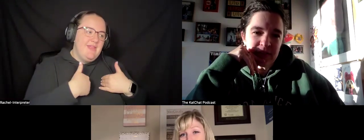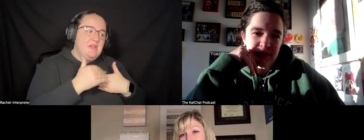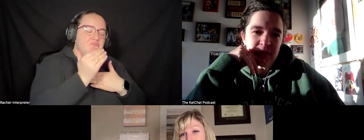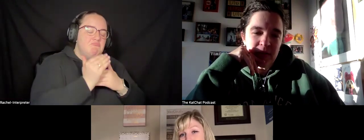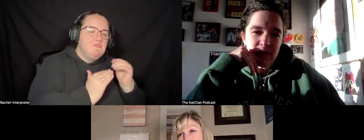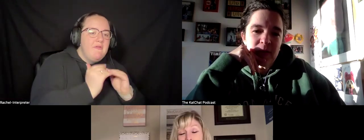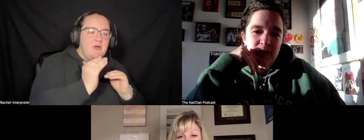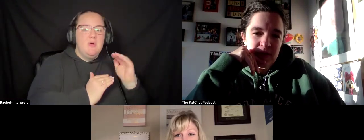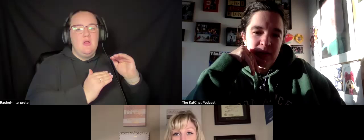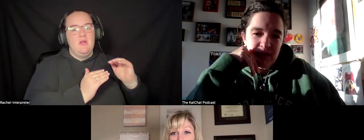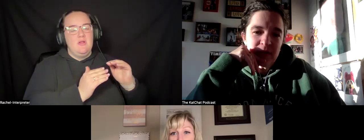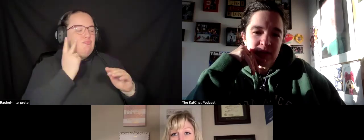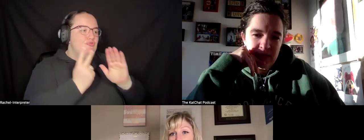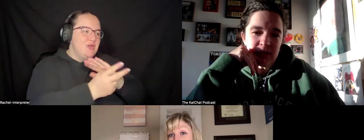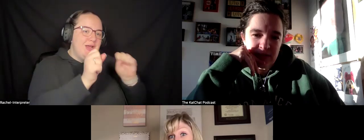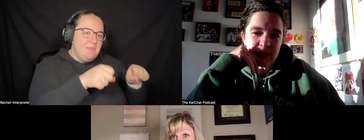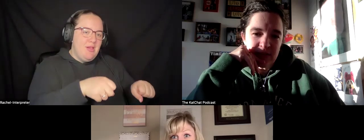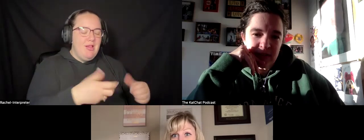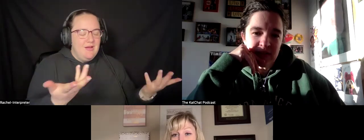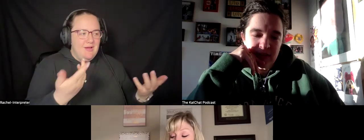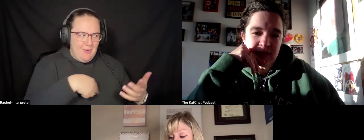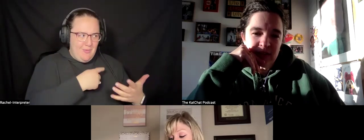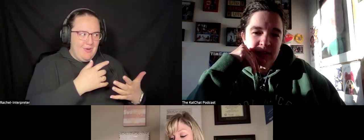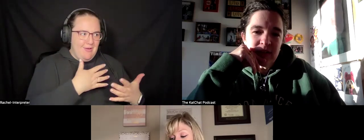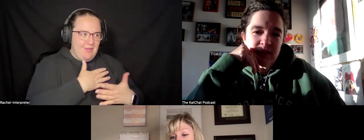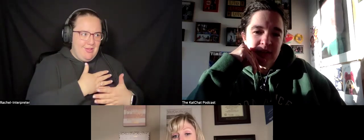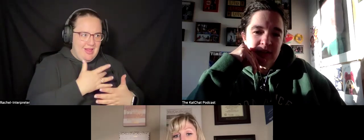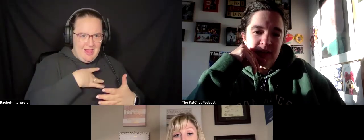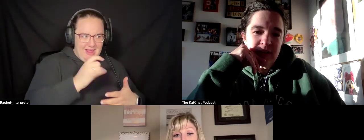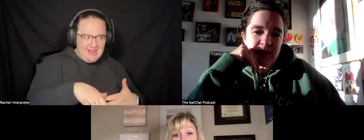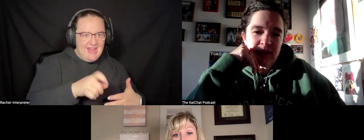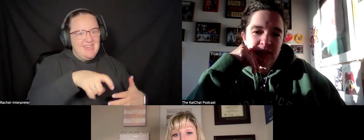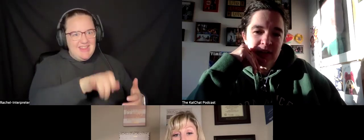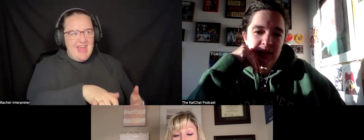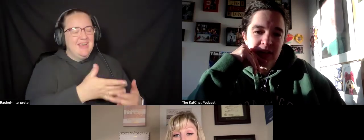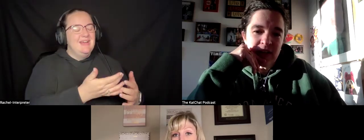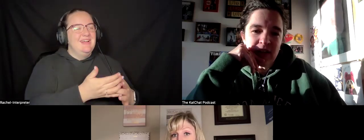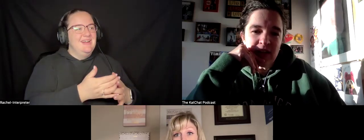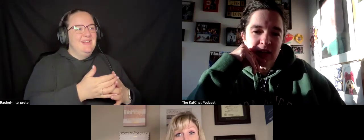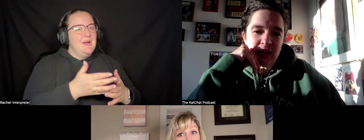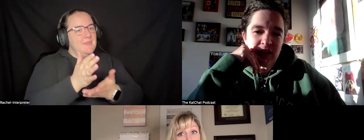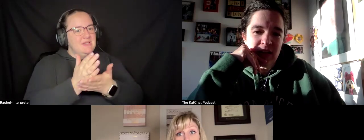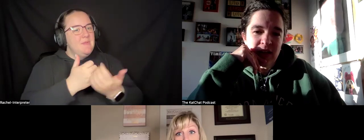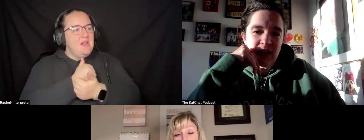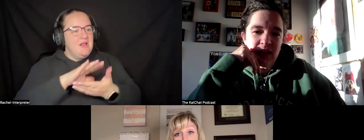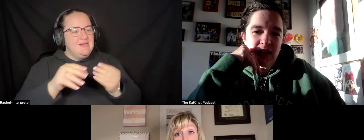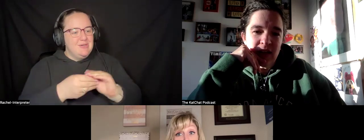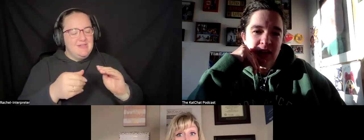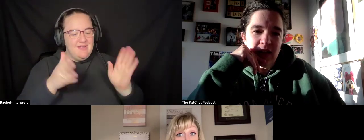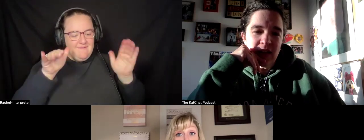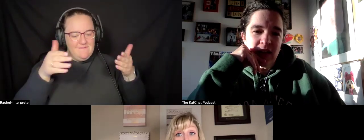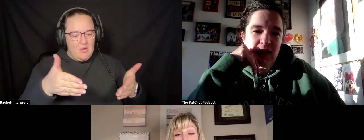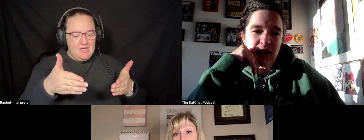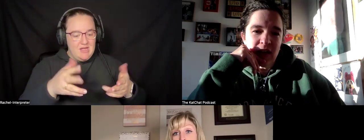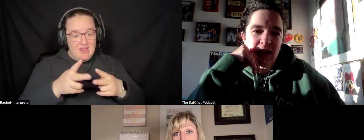comfortable predictable. We all like that and need that to an extent. But some of the love stories are not focused on the